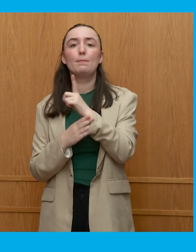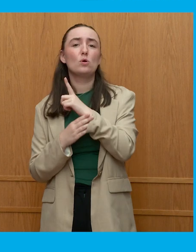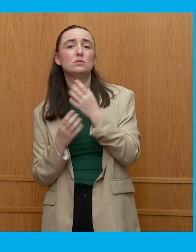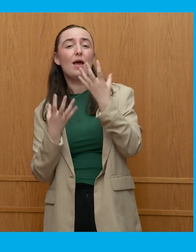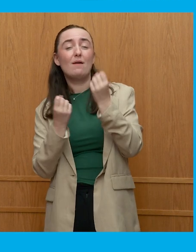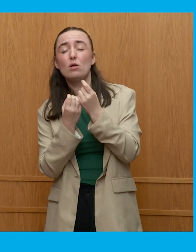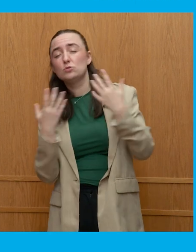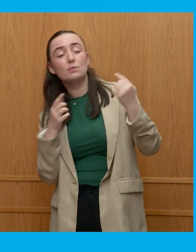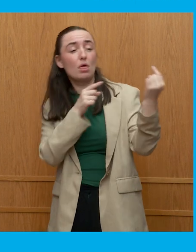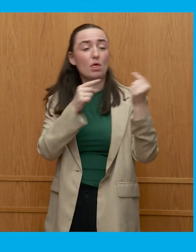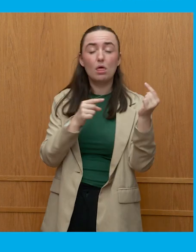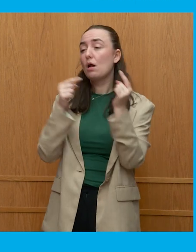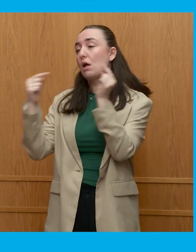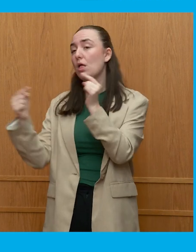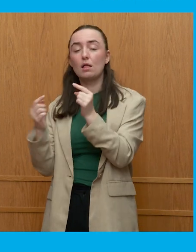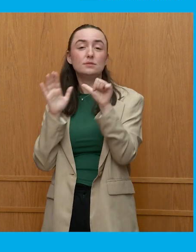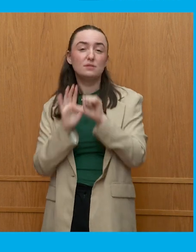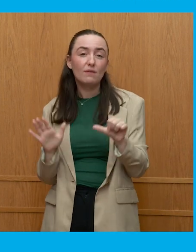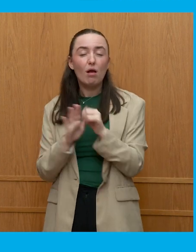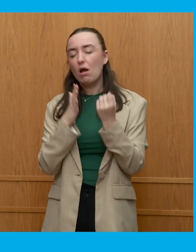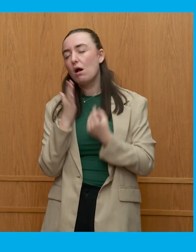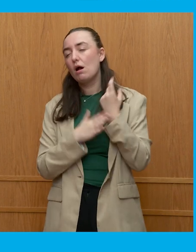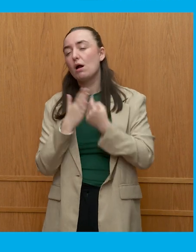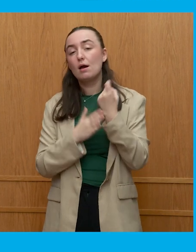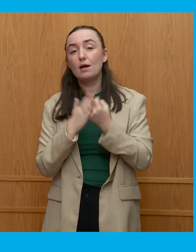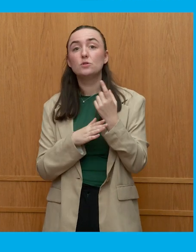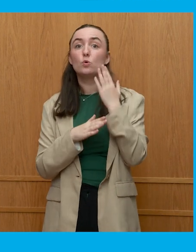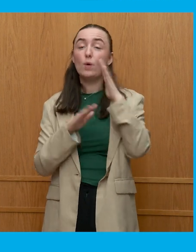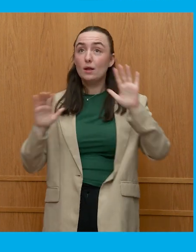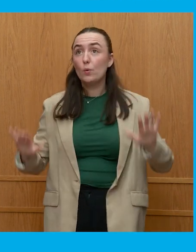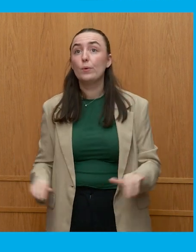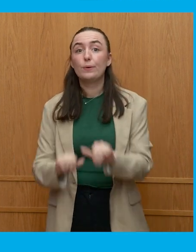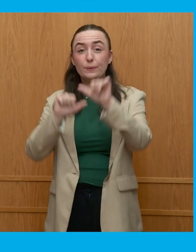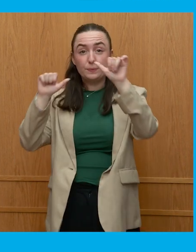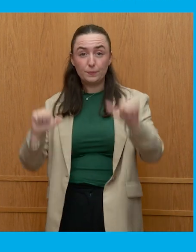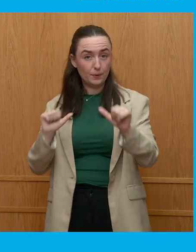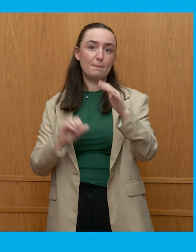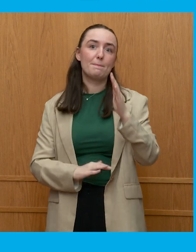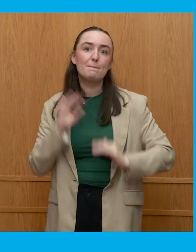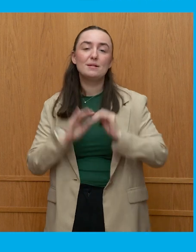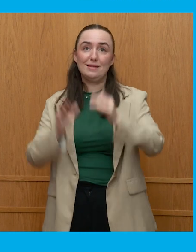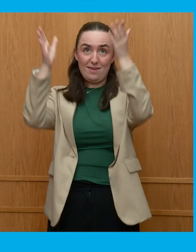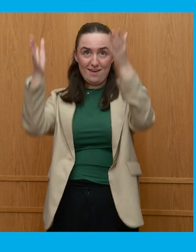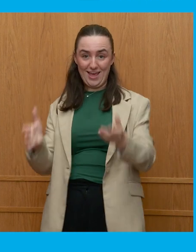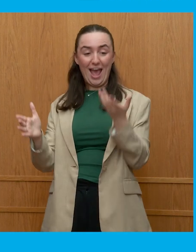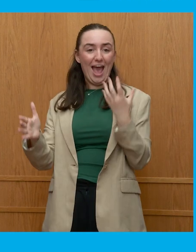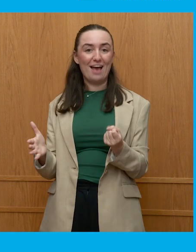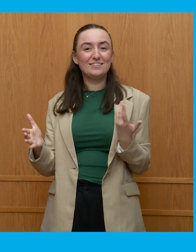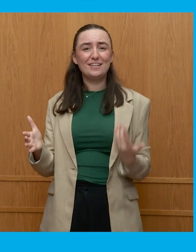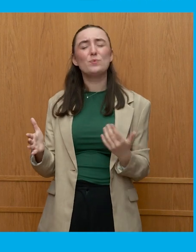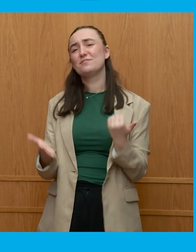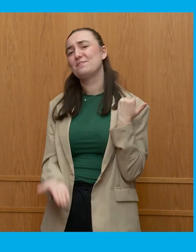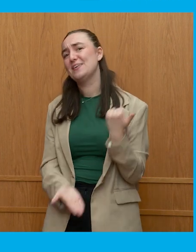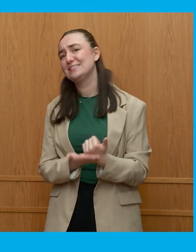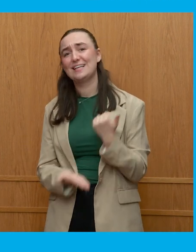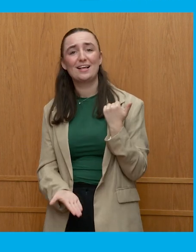so many difficulties. So it arrived to reality. It's a fantastic building. Now